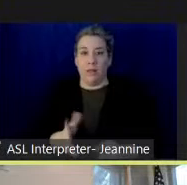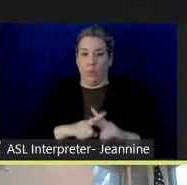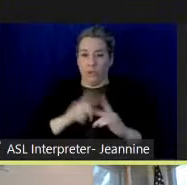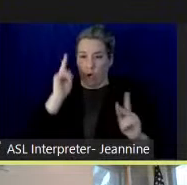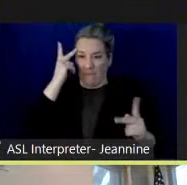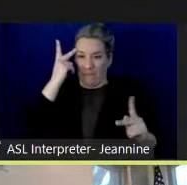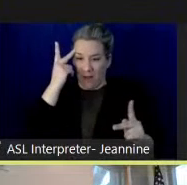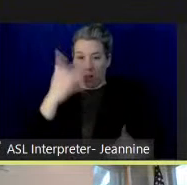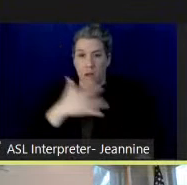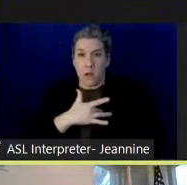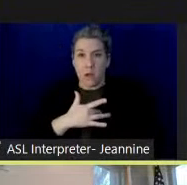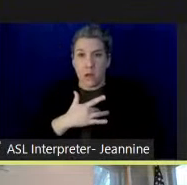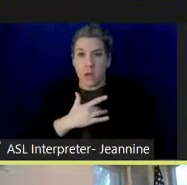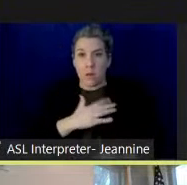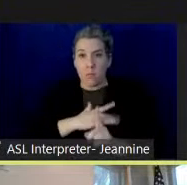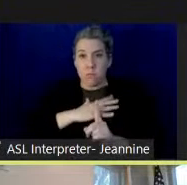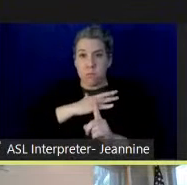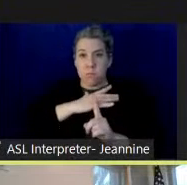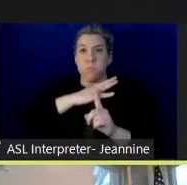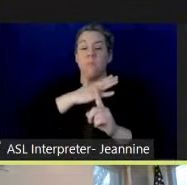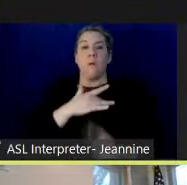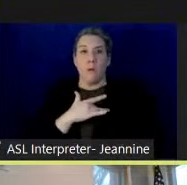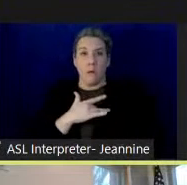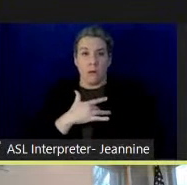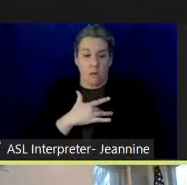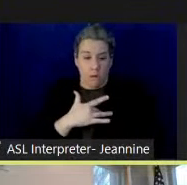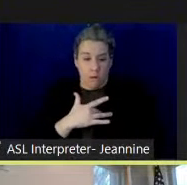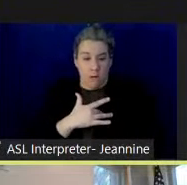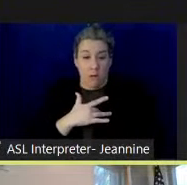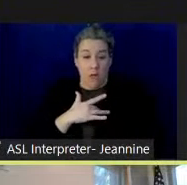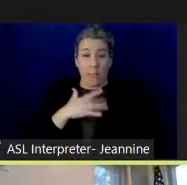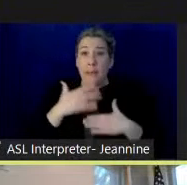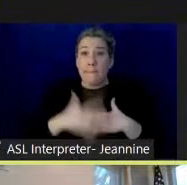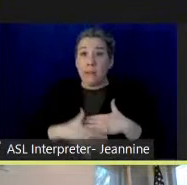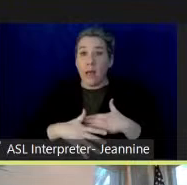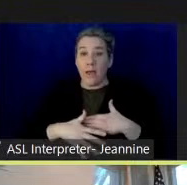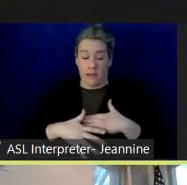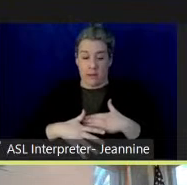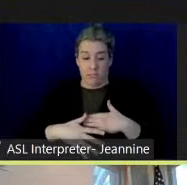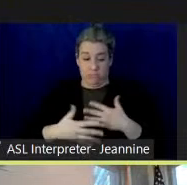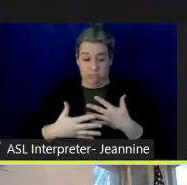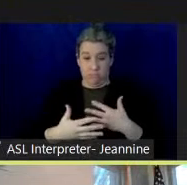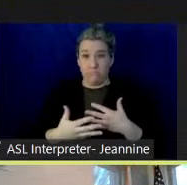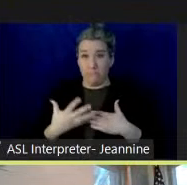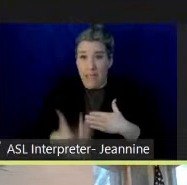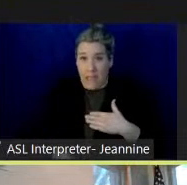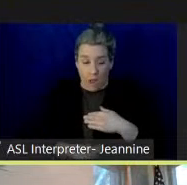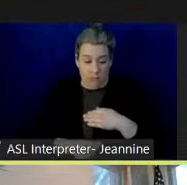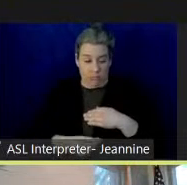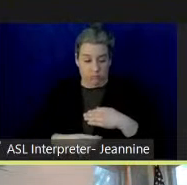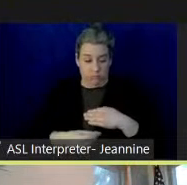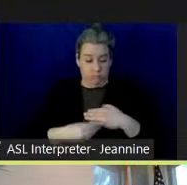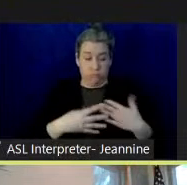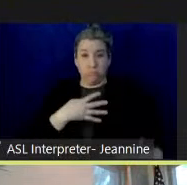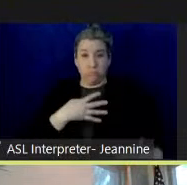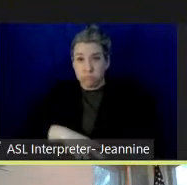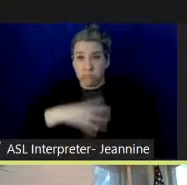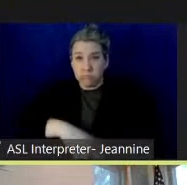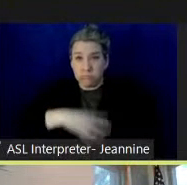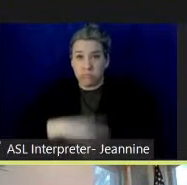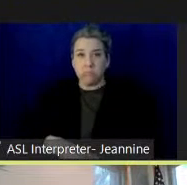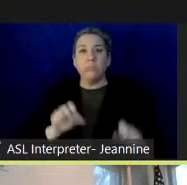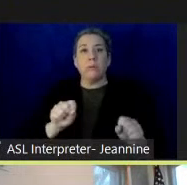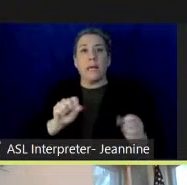increase that heart rate, and that blood is going to pump out of that injury that we've sustained, and we will expire. It's important for you to maintain